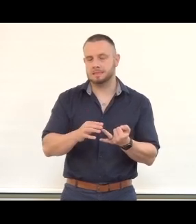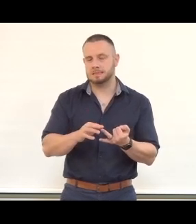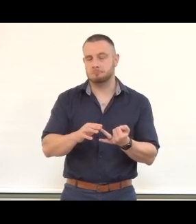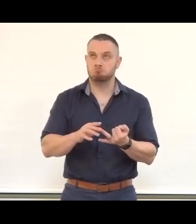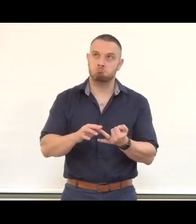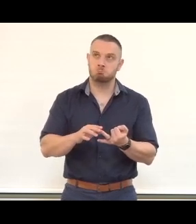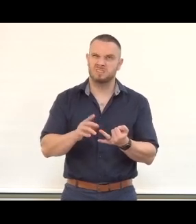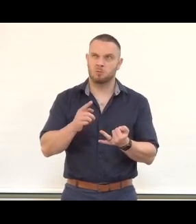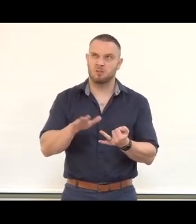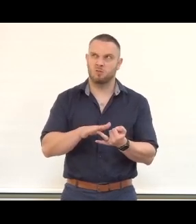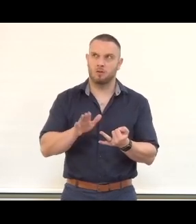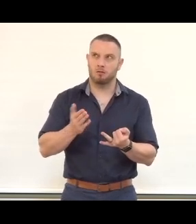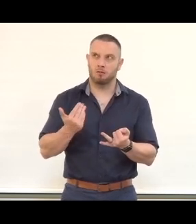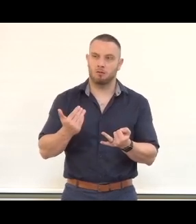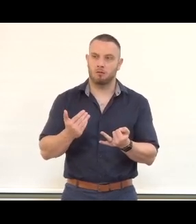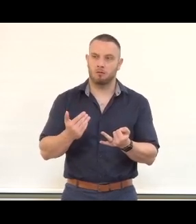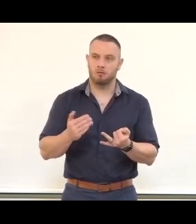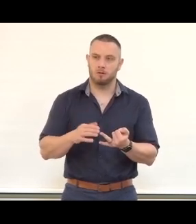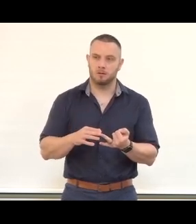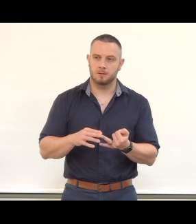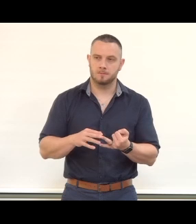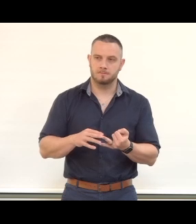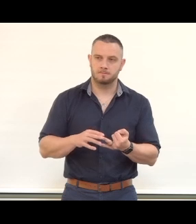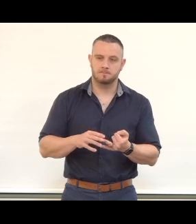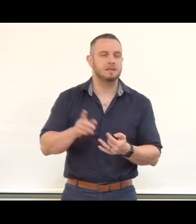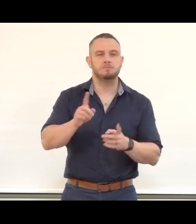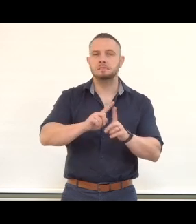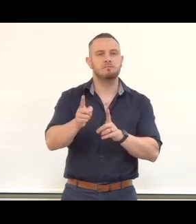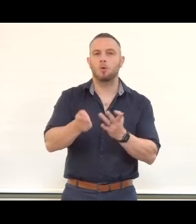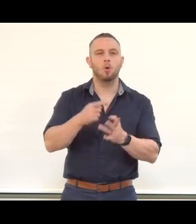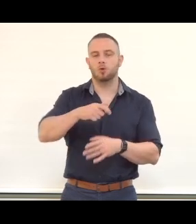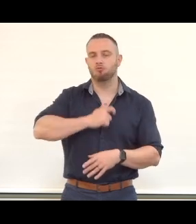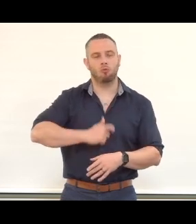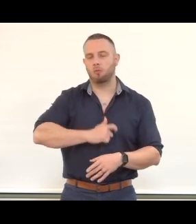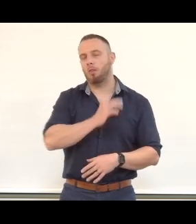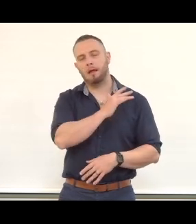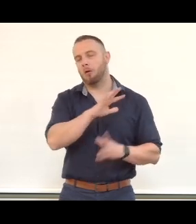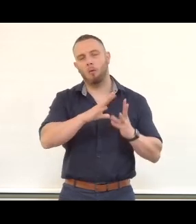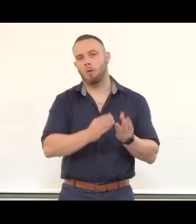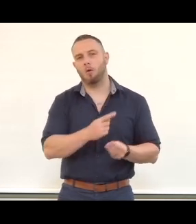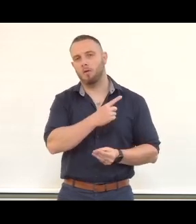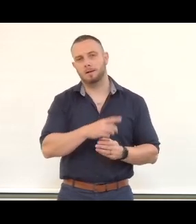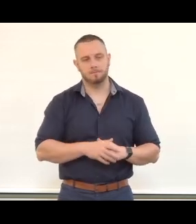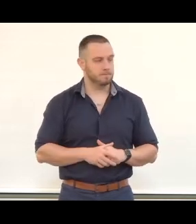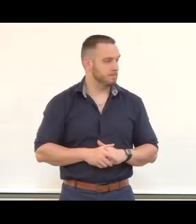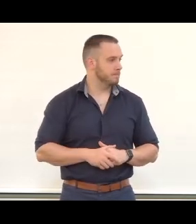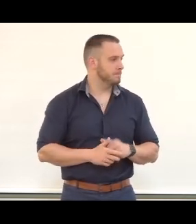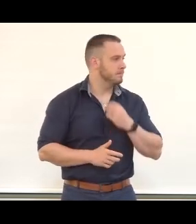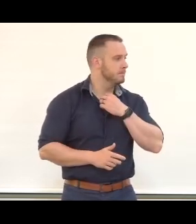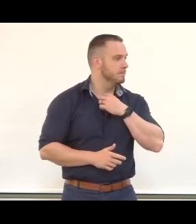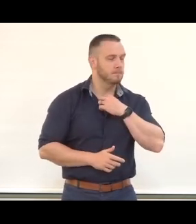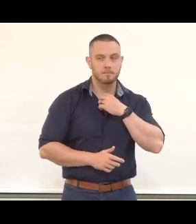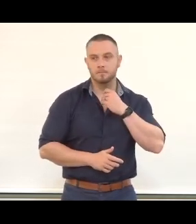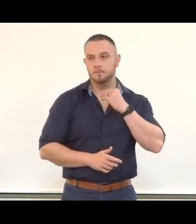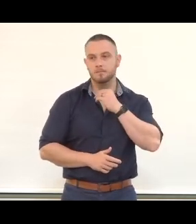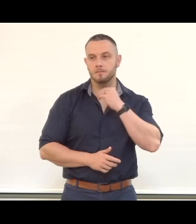went through most of them already. BMEs and human factors. The BMEs and yeah, exactly. In the far end, left to left, actually, yeah.